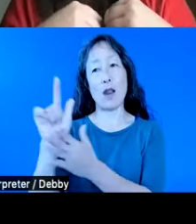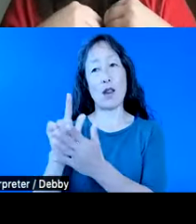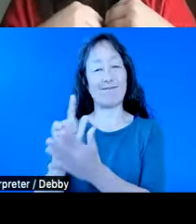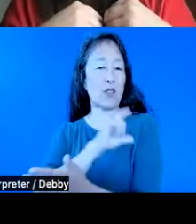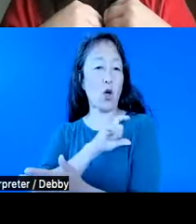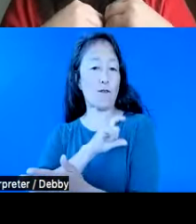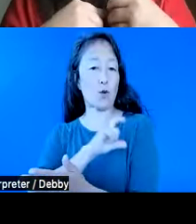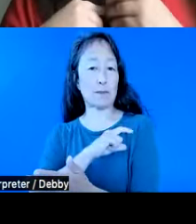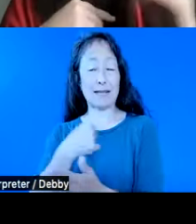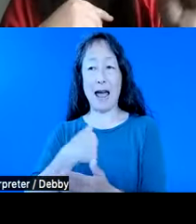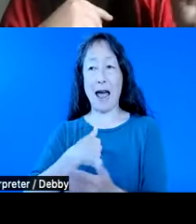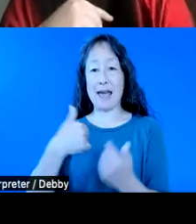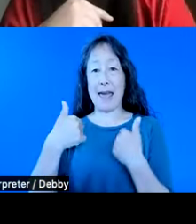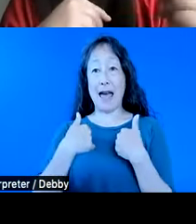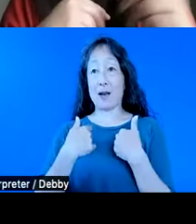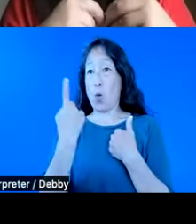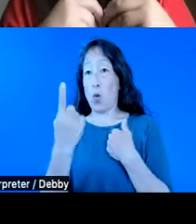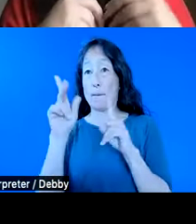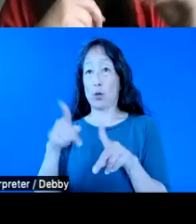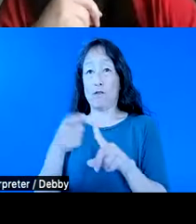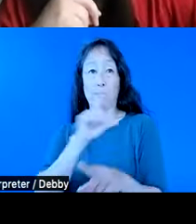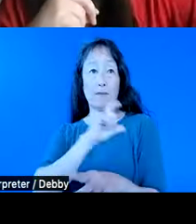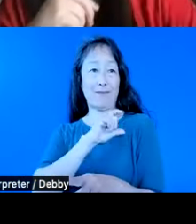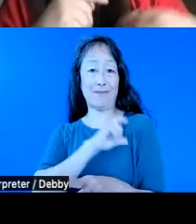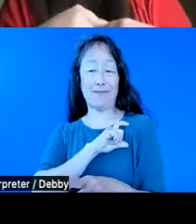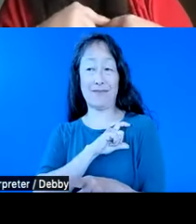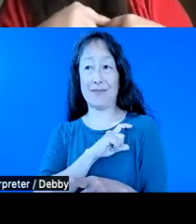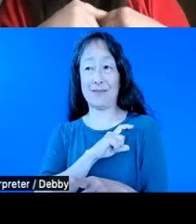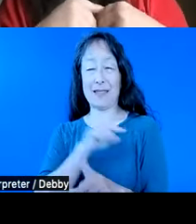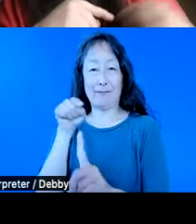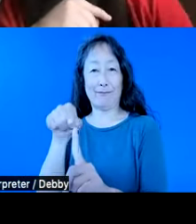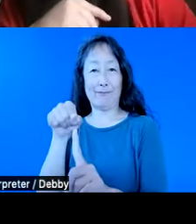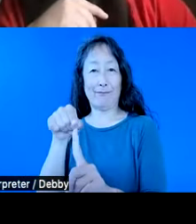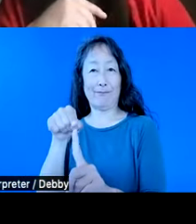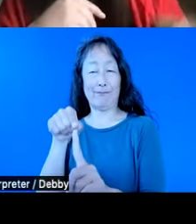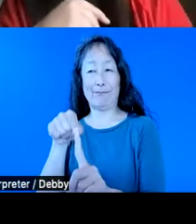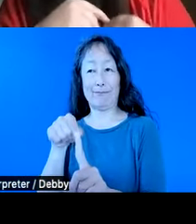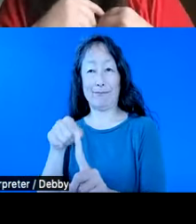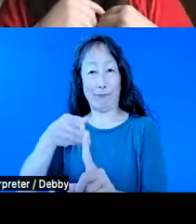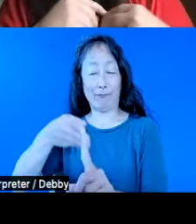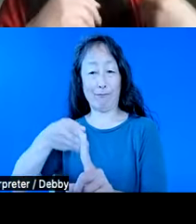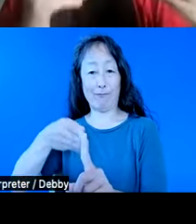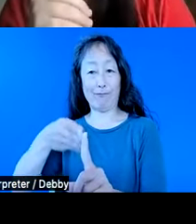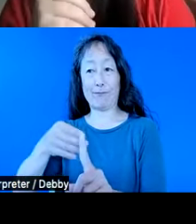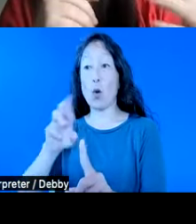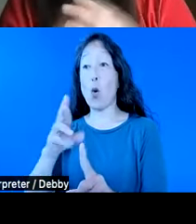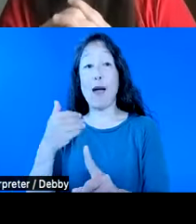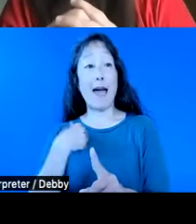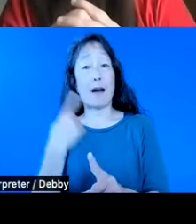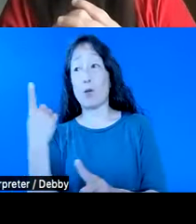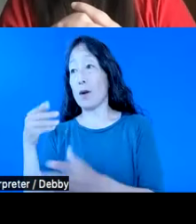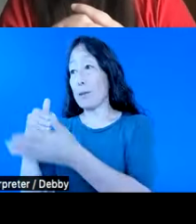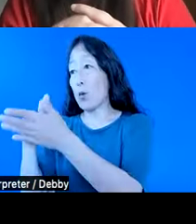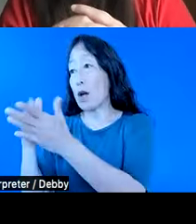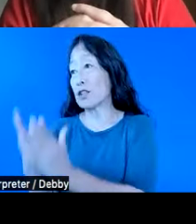law enforcement from each kind of place who was my go-to person, or I had my prosecutor who I'd pull in whenever I needed something, or just for any kind of